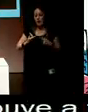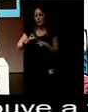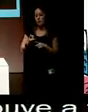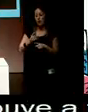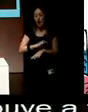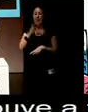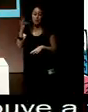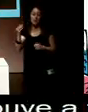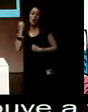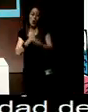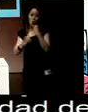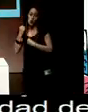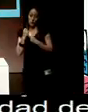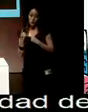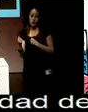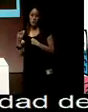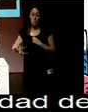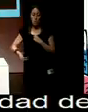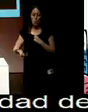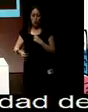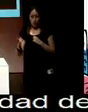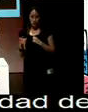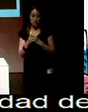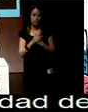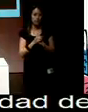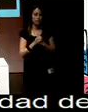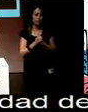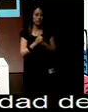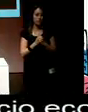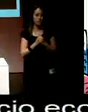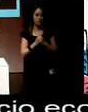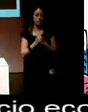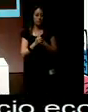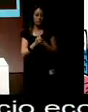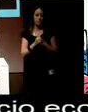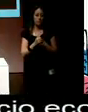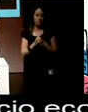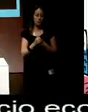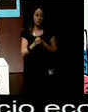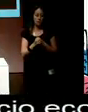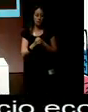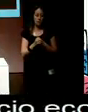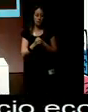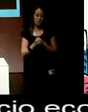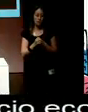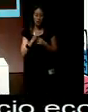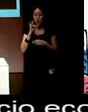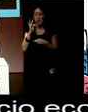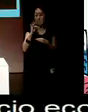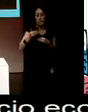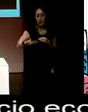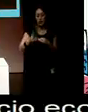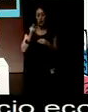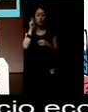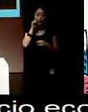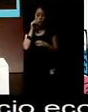There is a huge untapped potential for SMEs who are not accessible. The figures say that about 20% of their